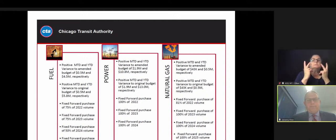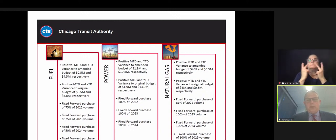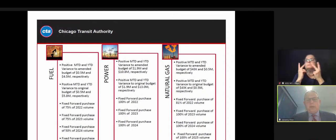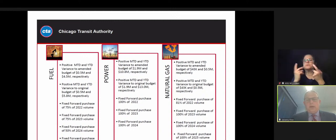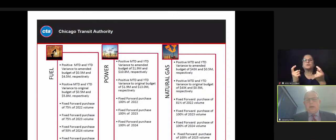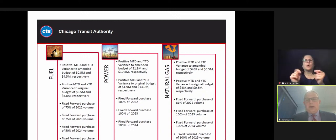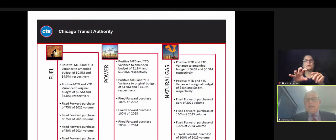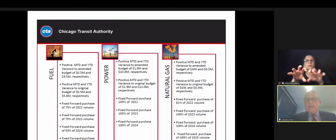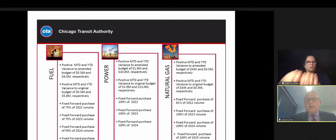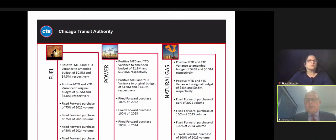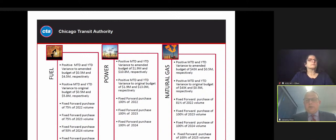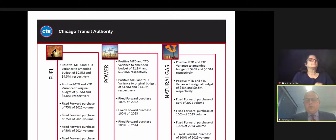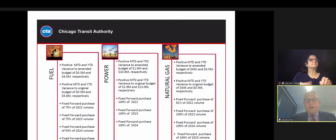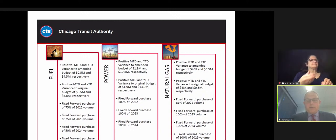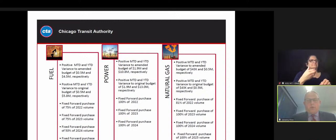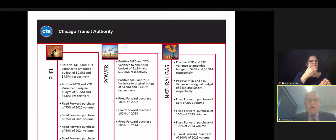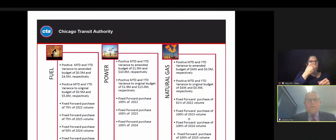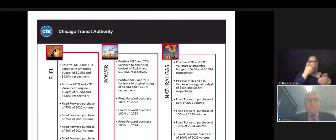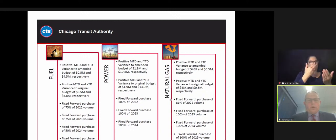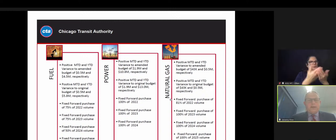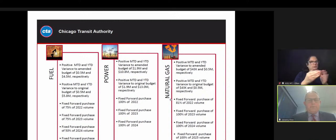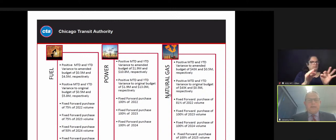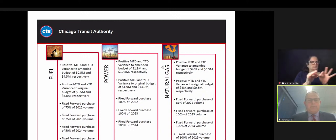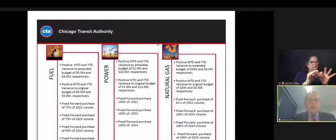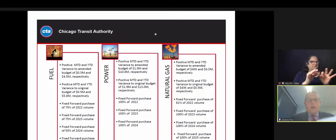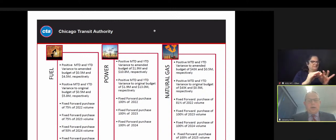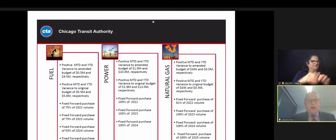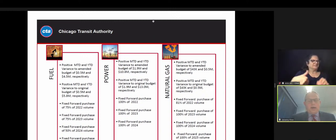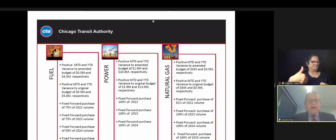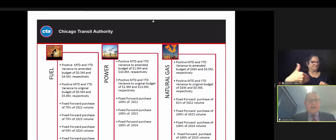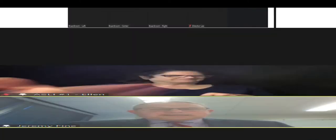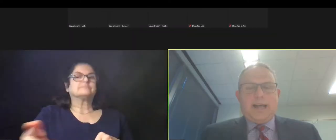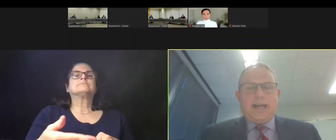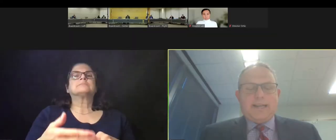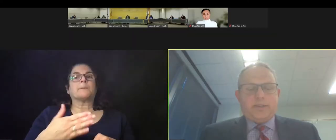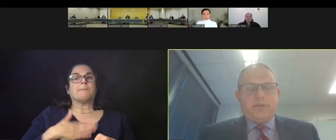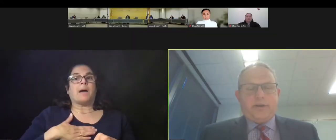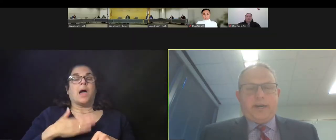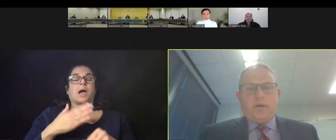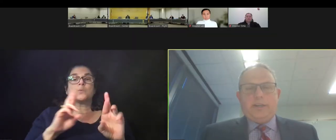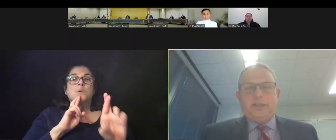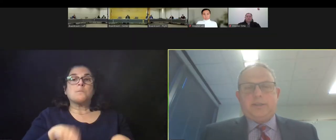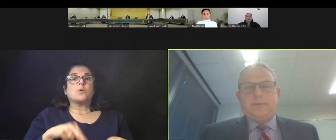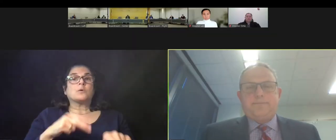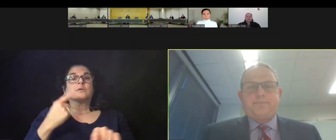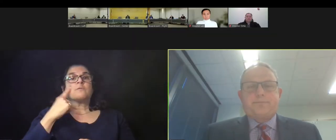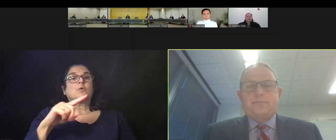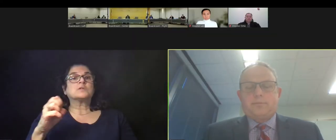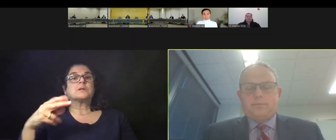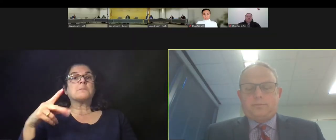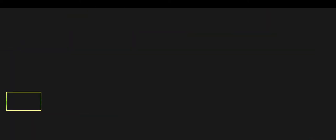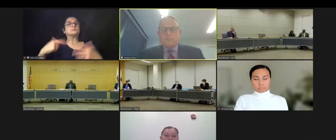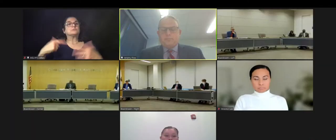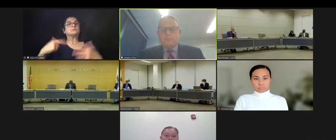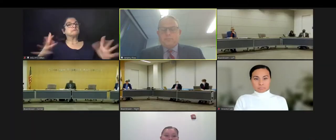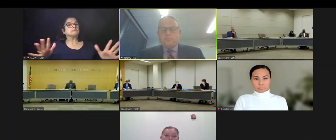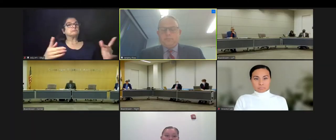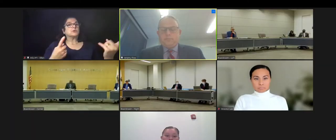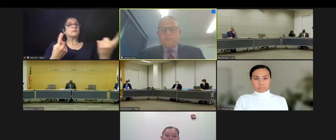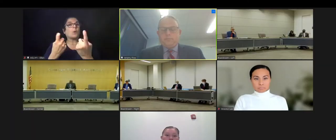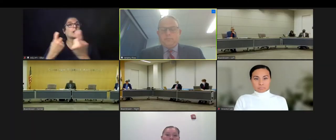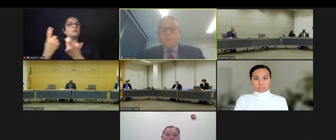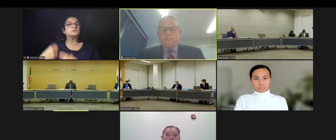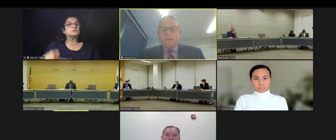forward. This concludes my report for September. Glad to answer any questions.